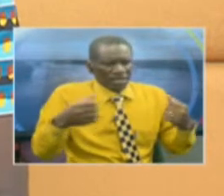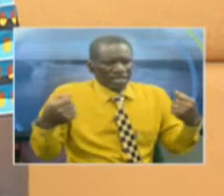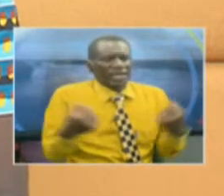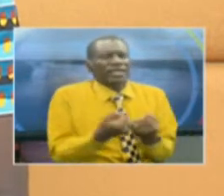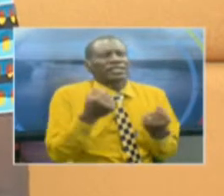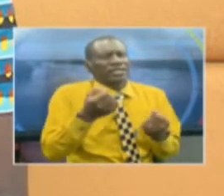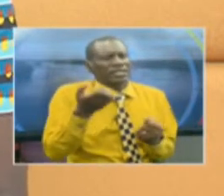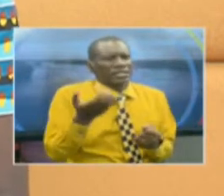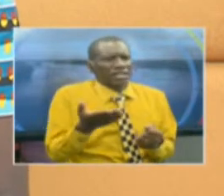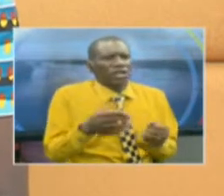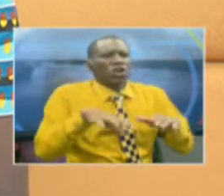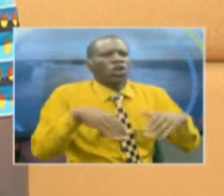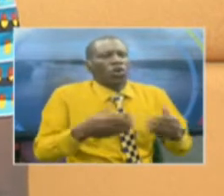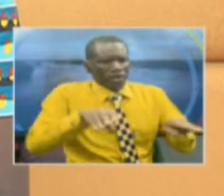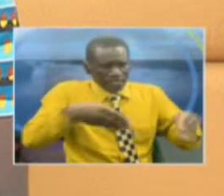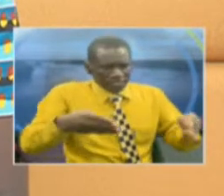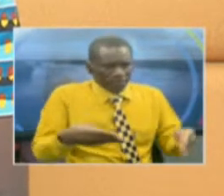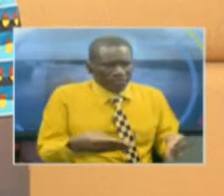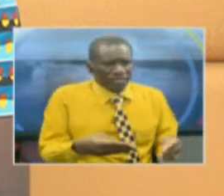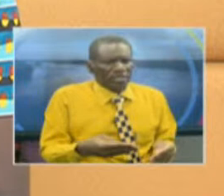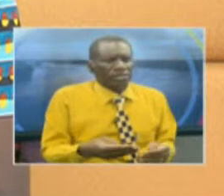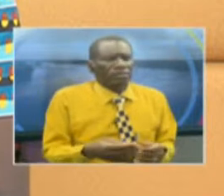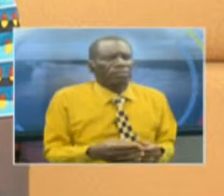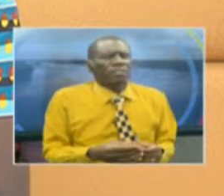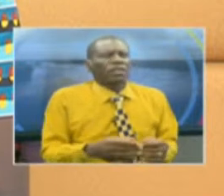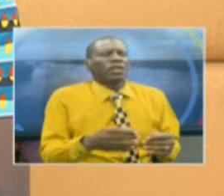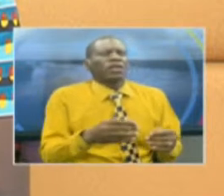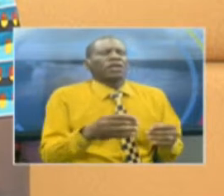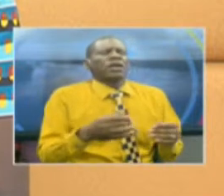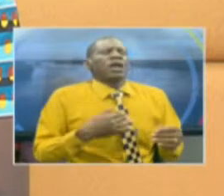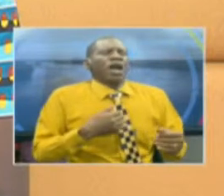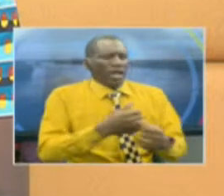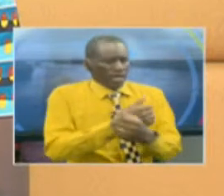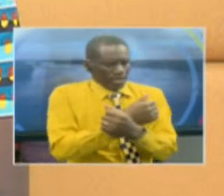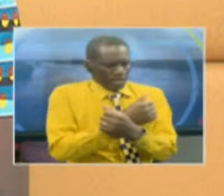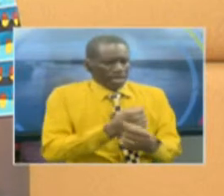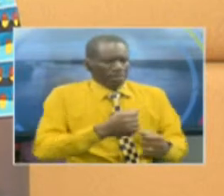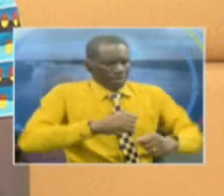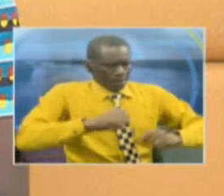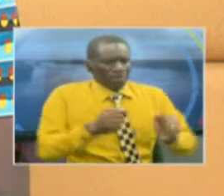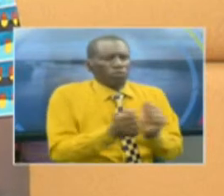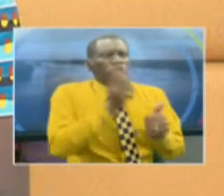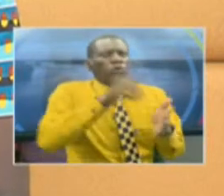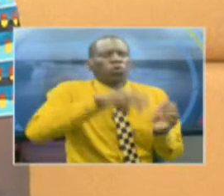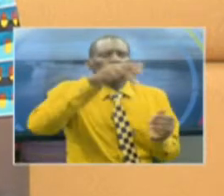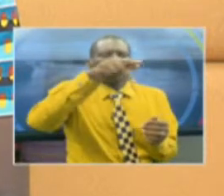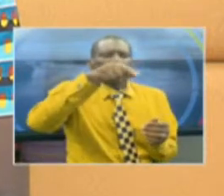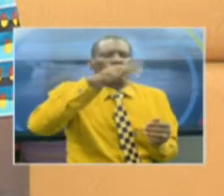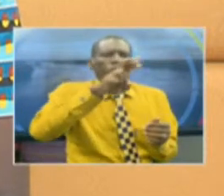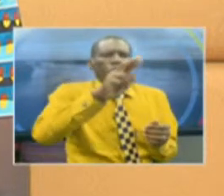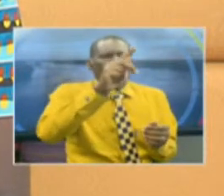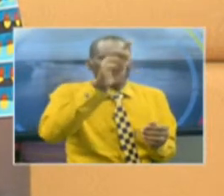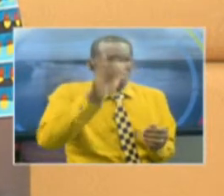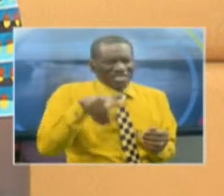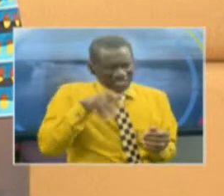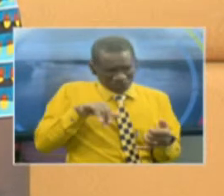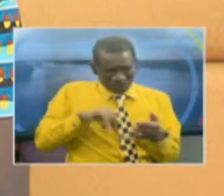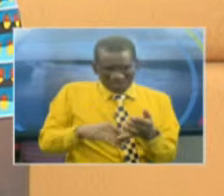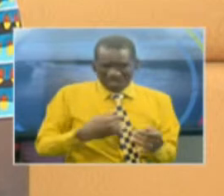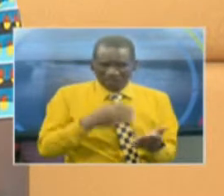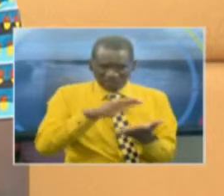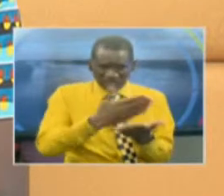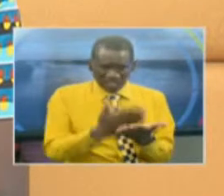happens or a disability happens. And I like what Purity has shared, because it is the